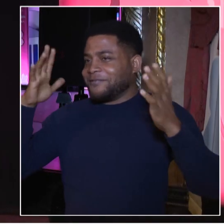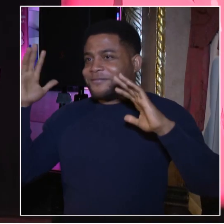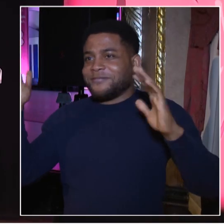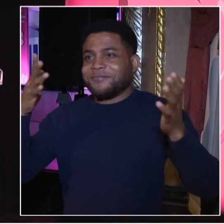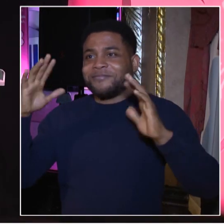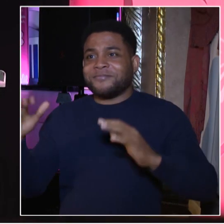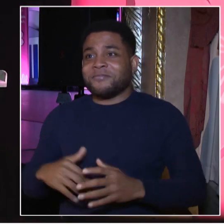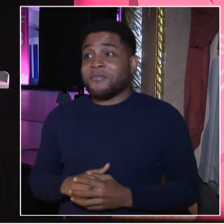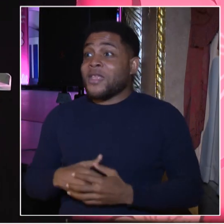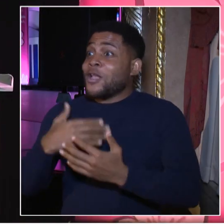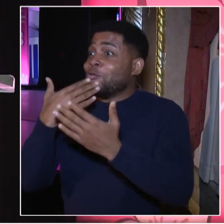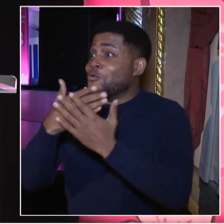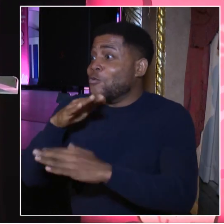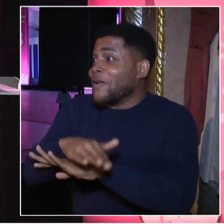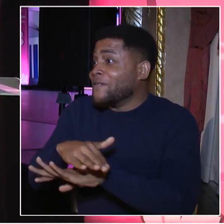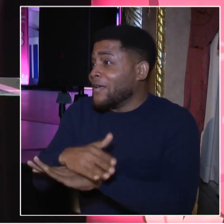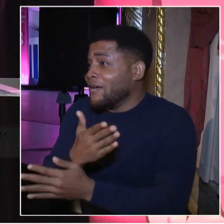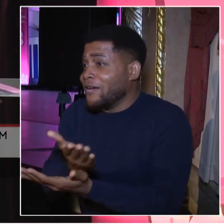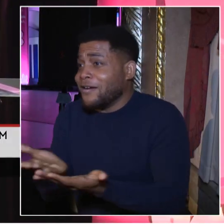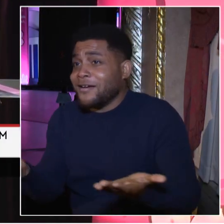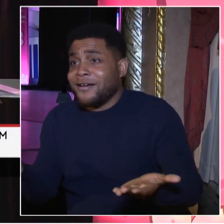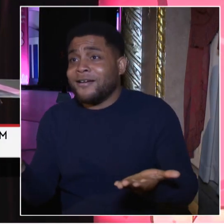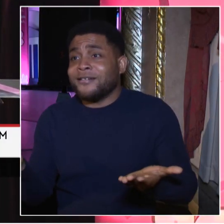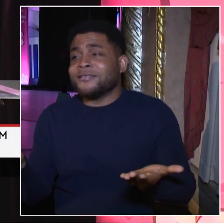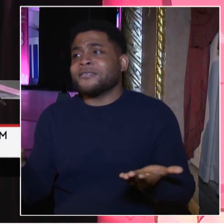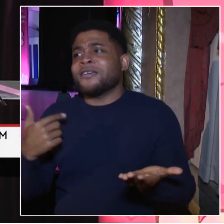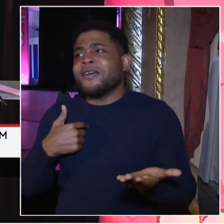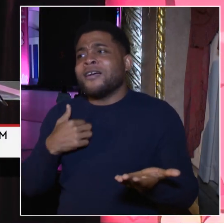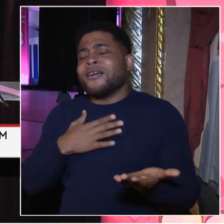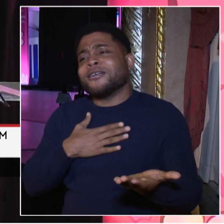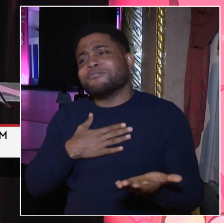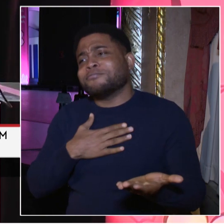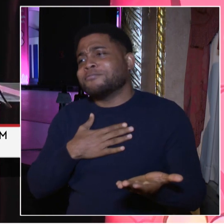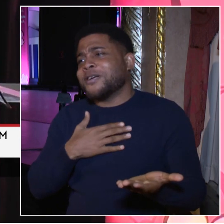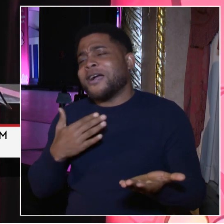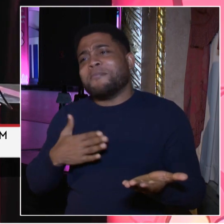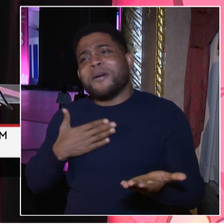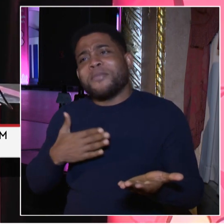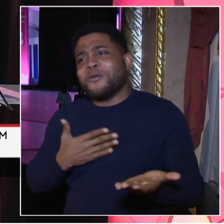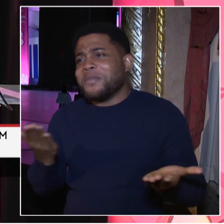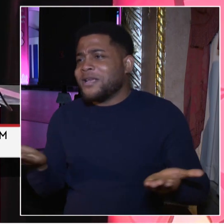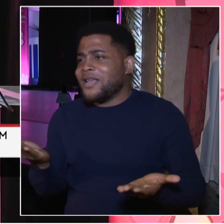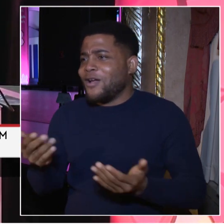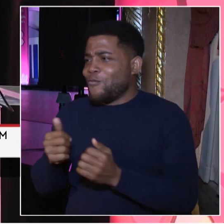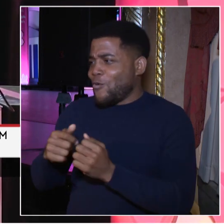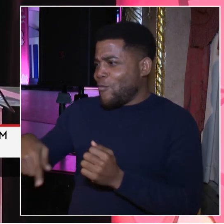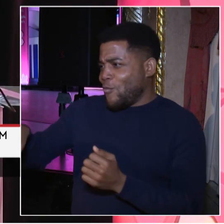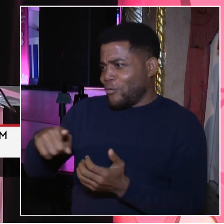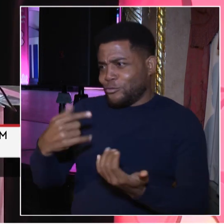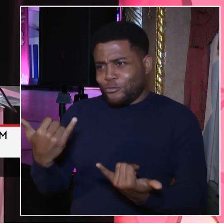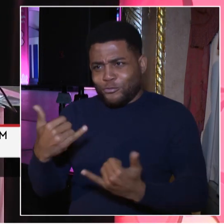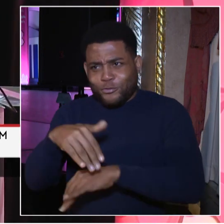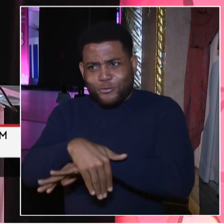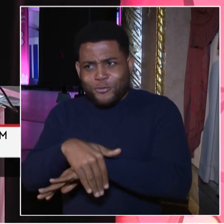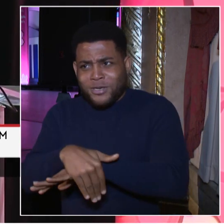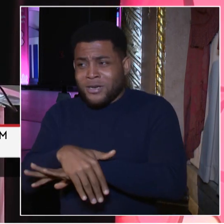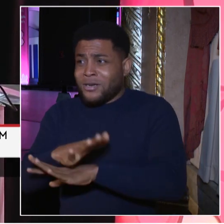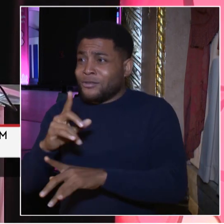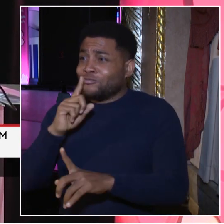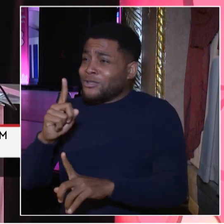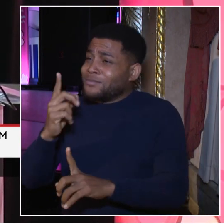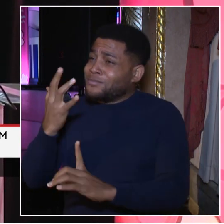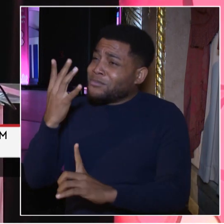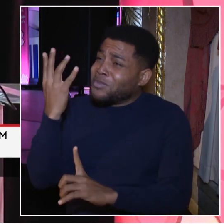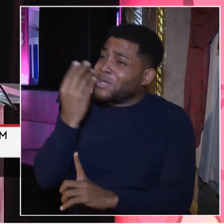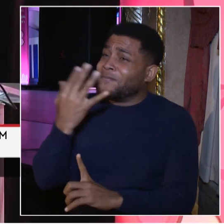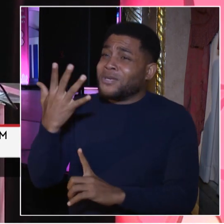Well, good evening, everyone. I am so happy to be here with you this evening at the beautiful and